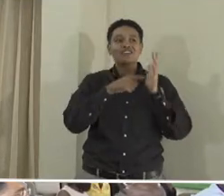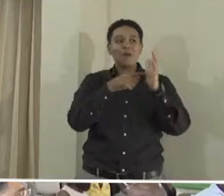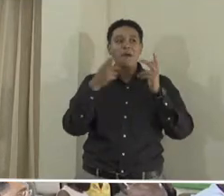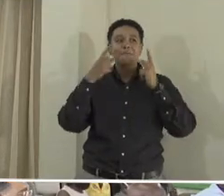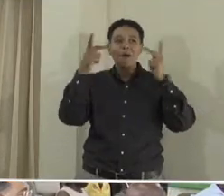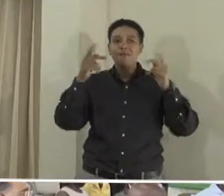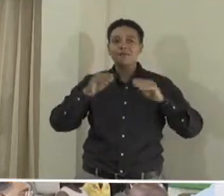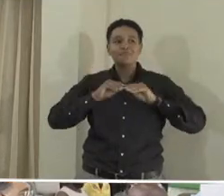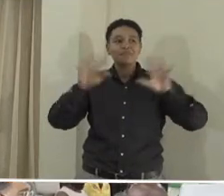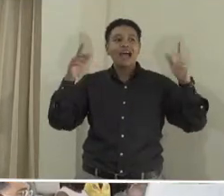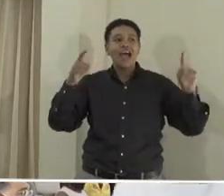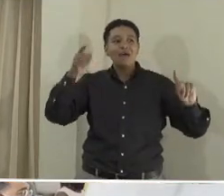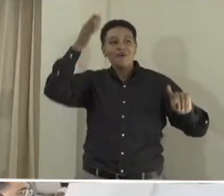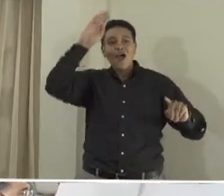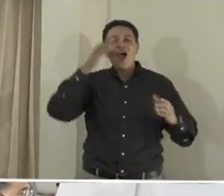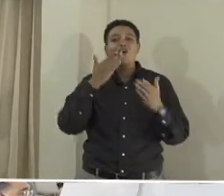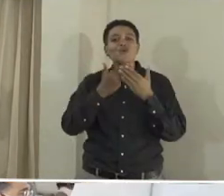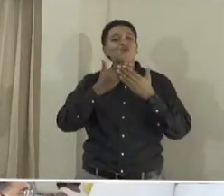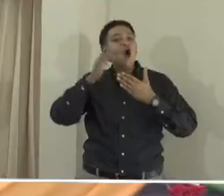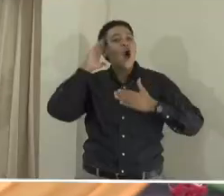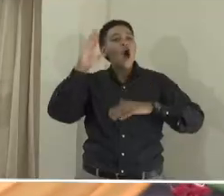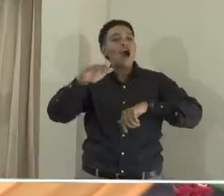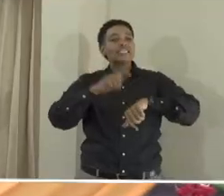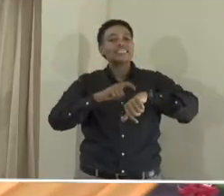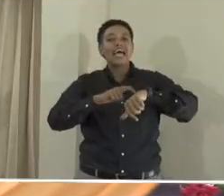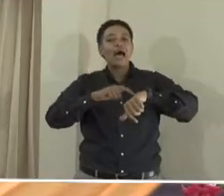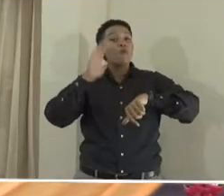good. All the time.